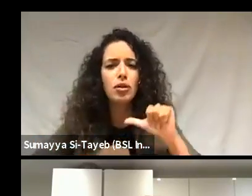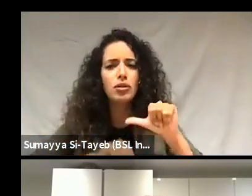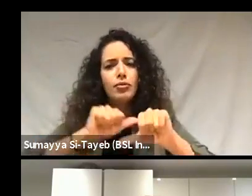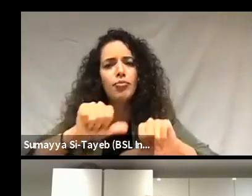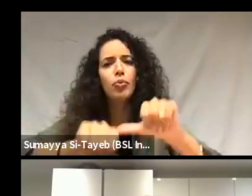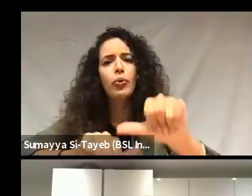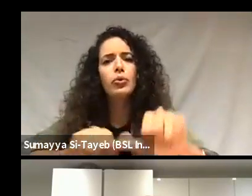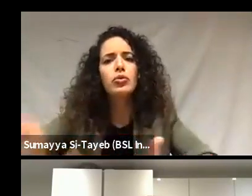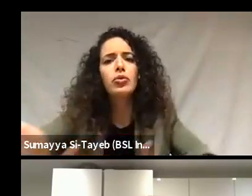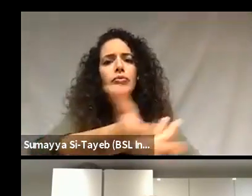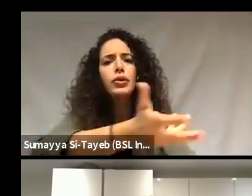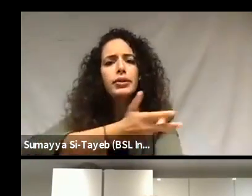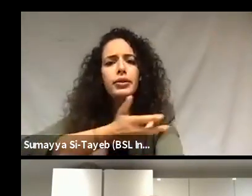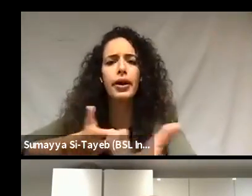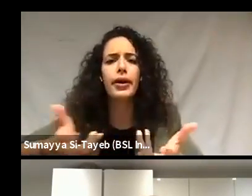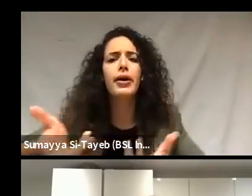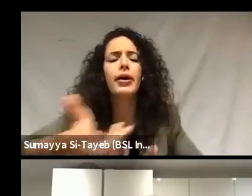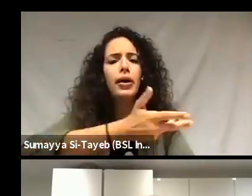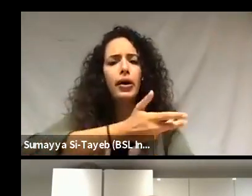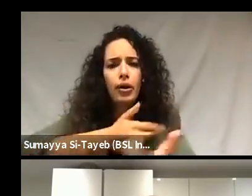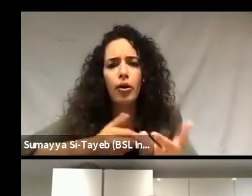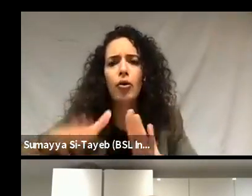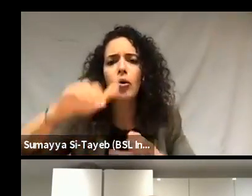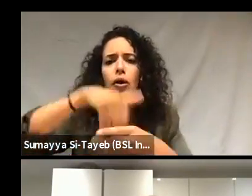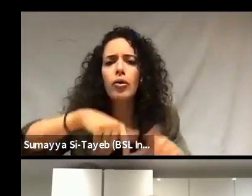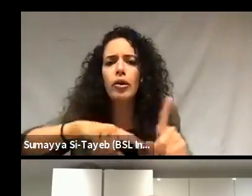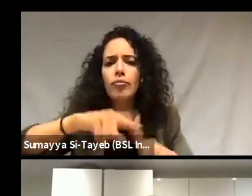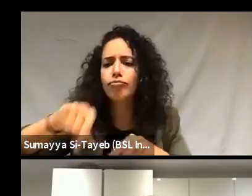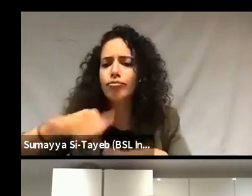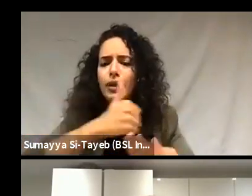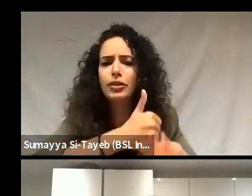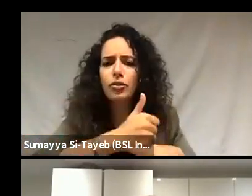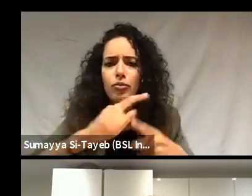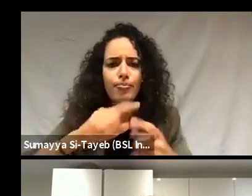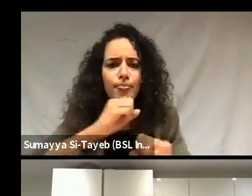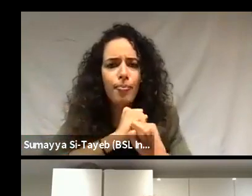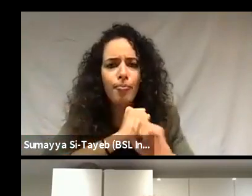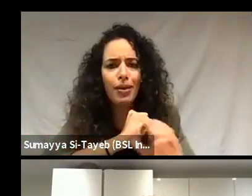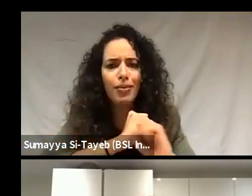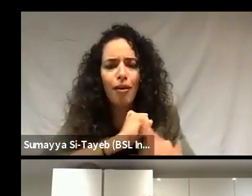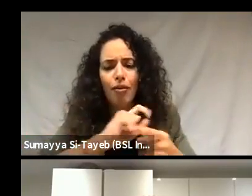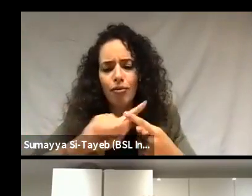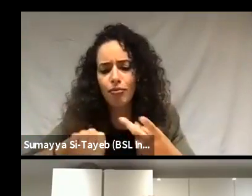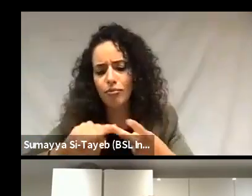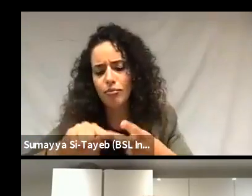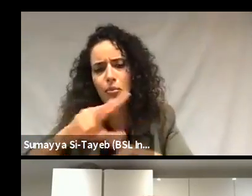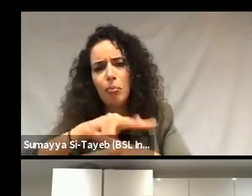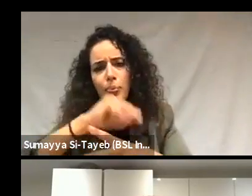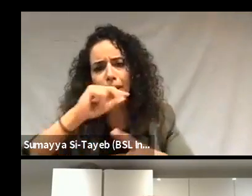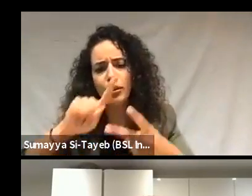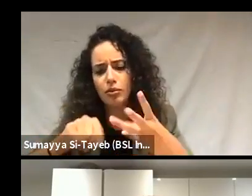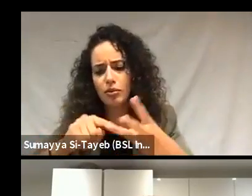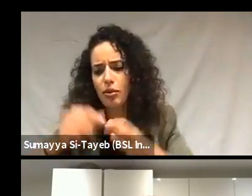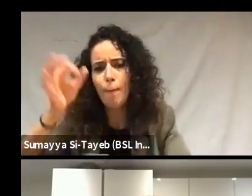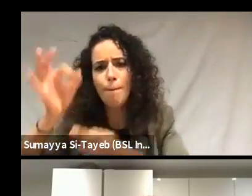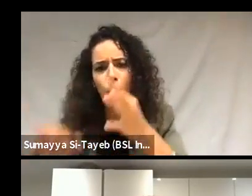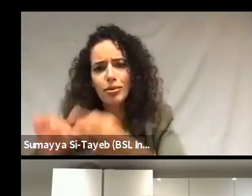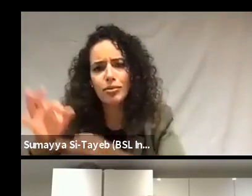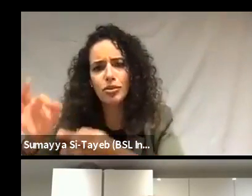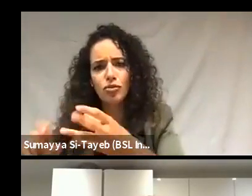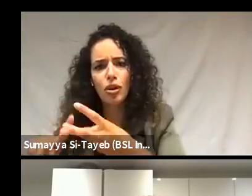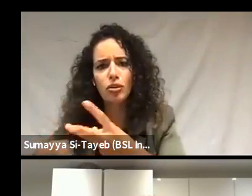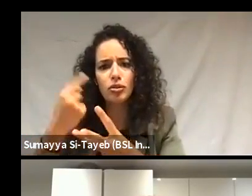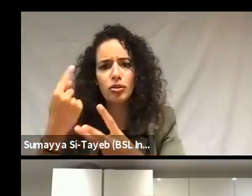know, various institutions, the media, the police, you know, politicians, as Paul has said, but that